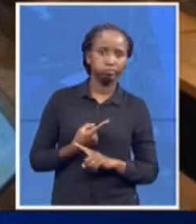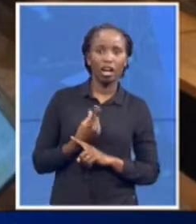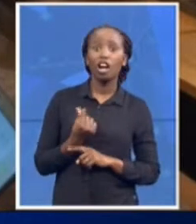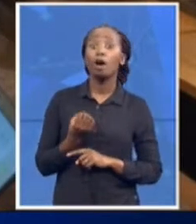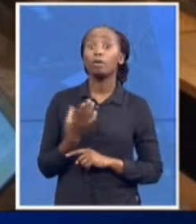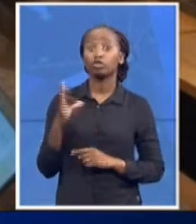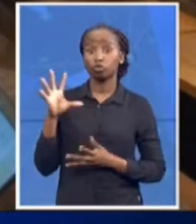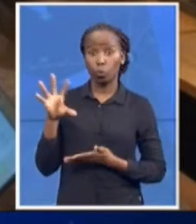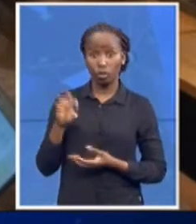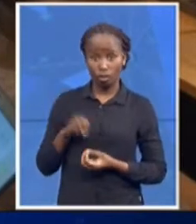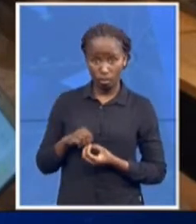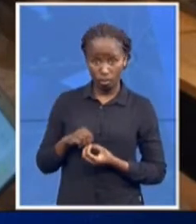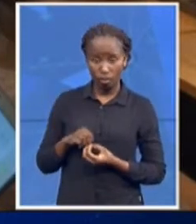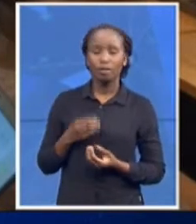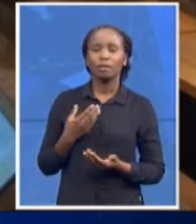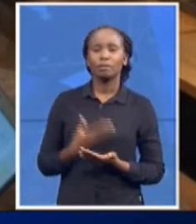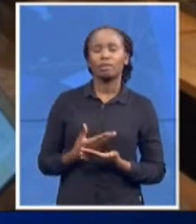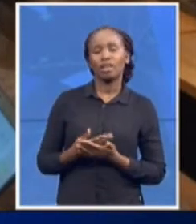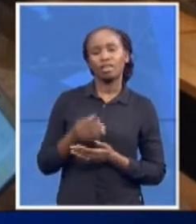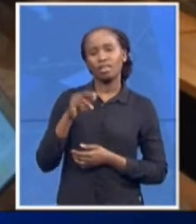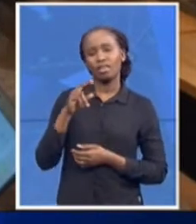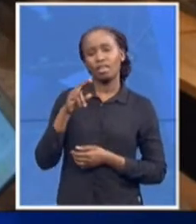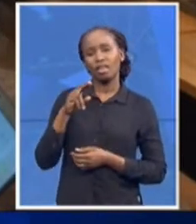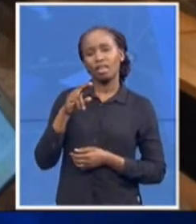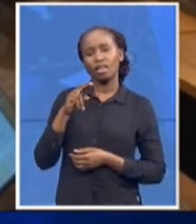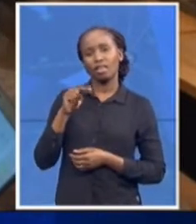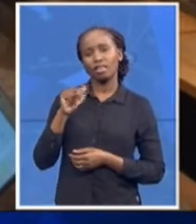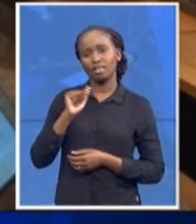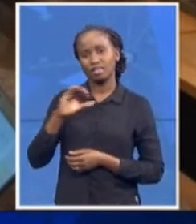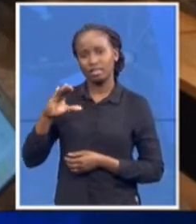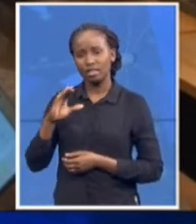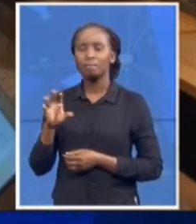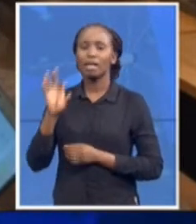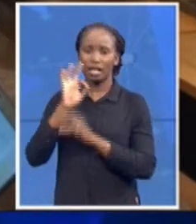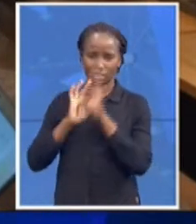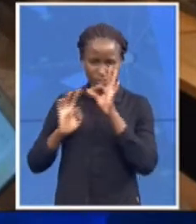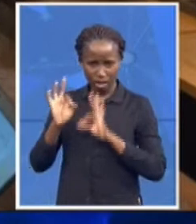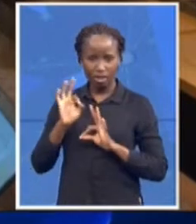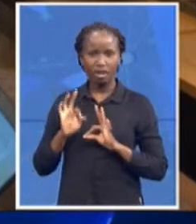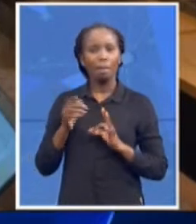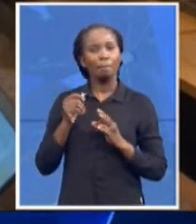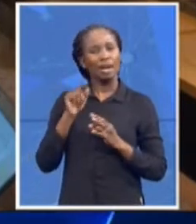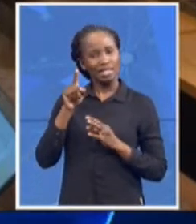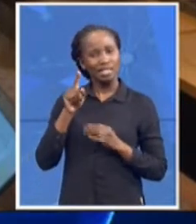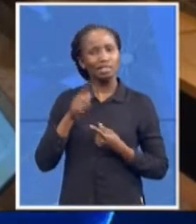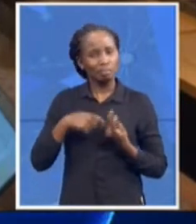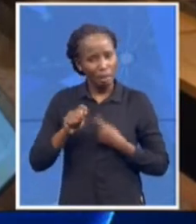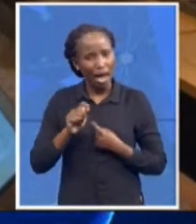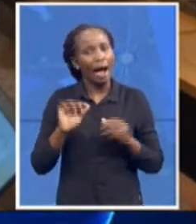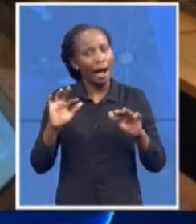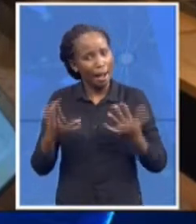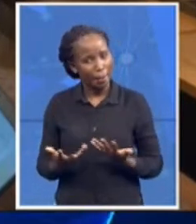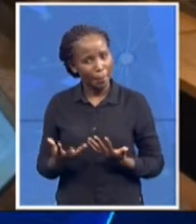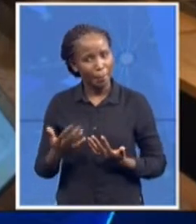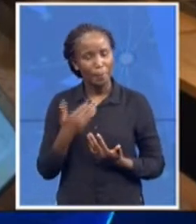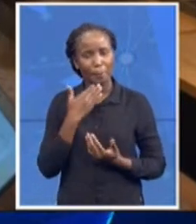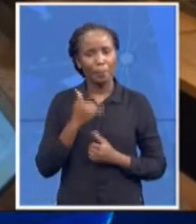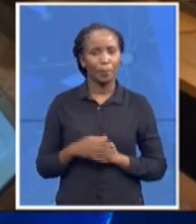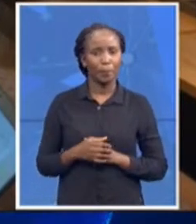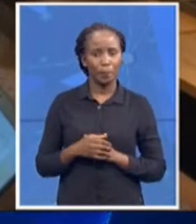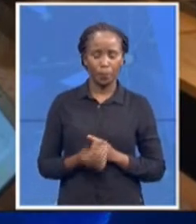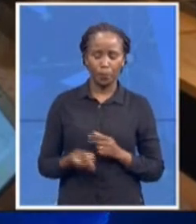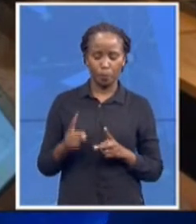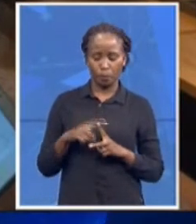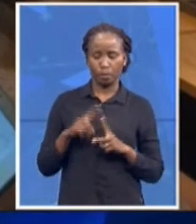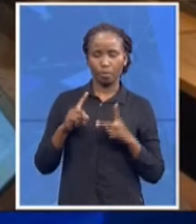confidence how this money was spent irregularly? And then the next question, I think also Govan